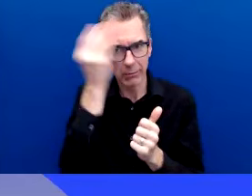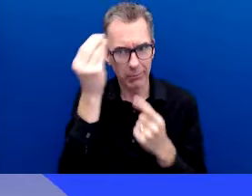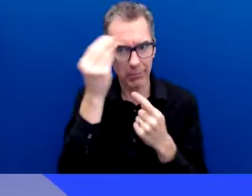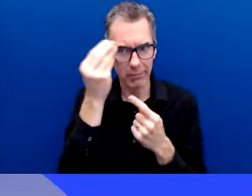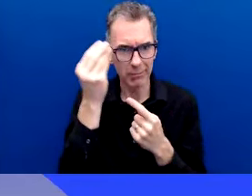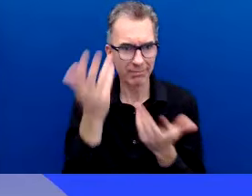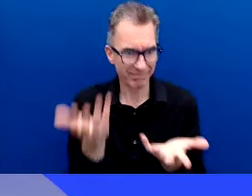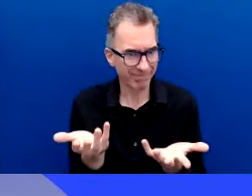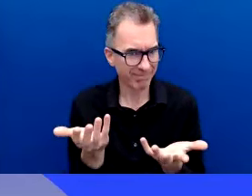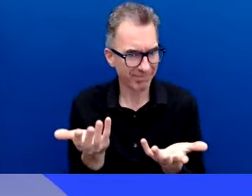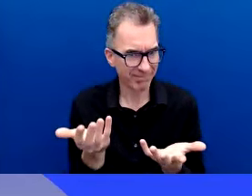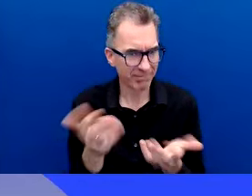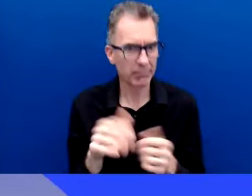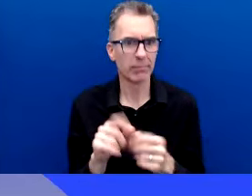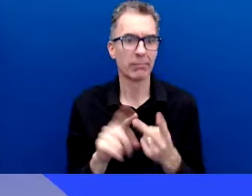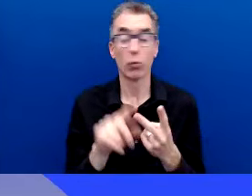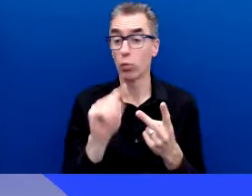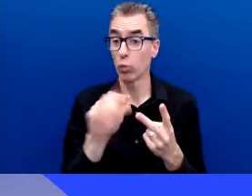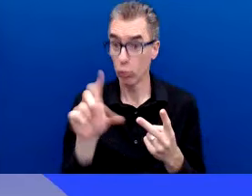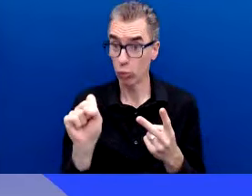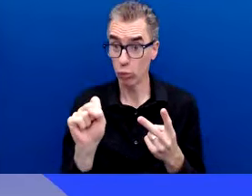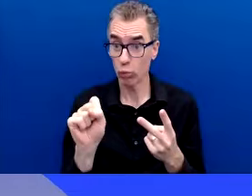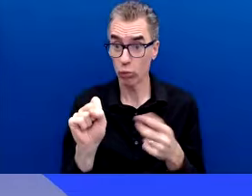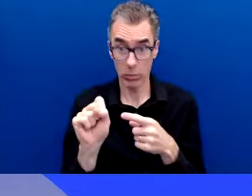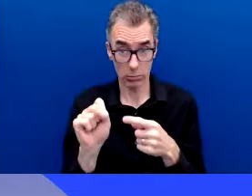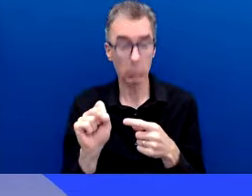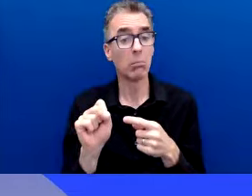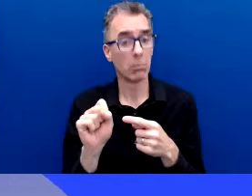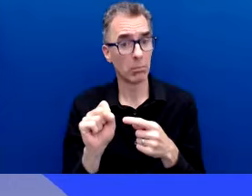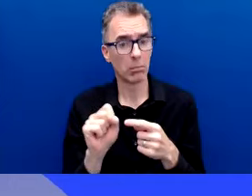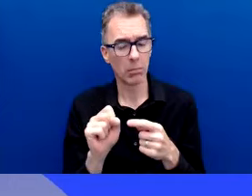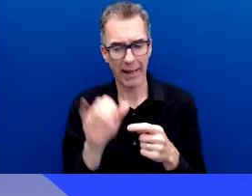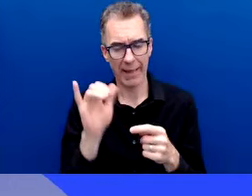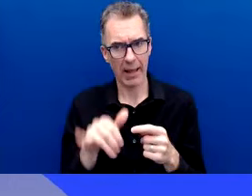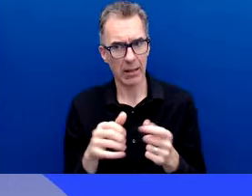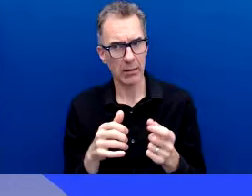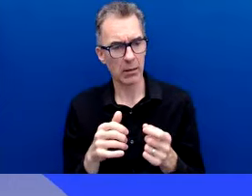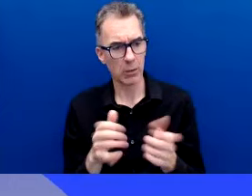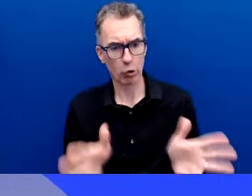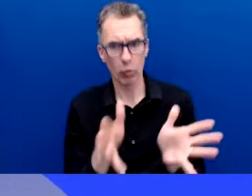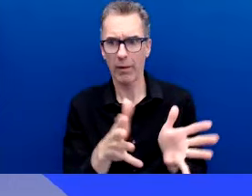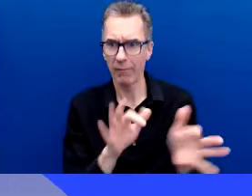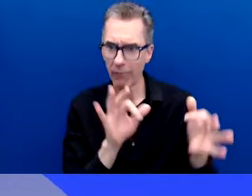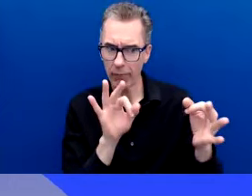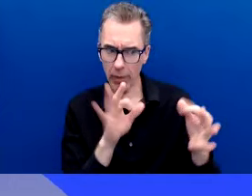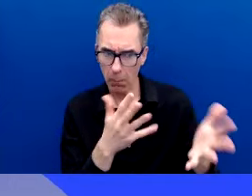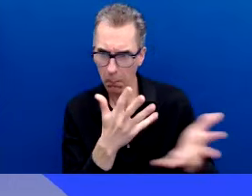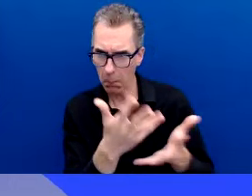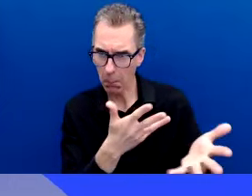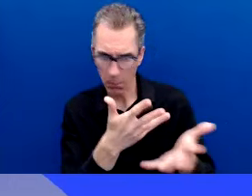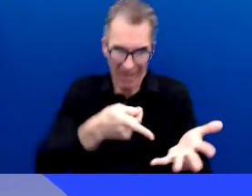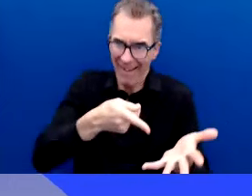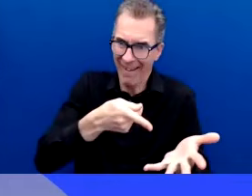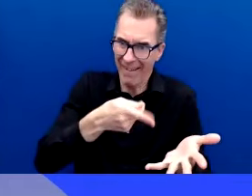that. Using tools that support feedback and conversation. Again, the follow-ups